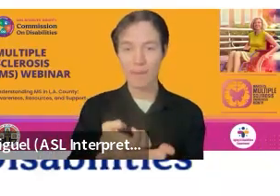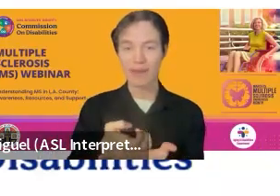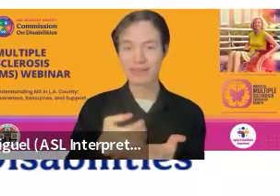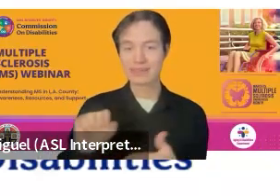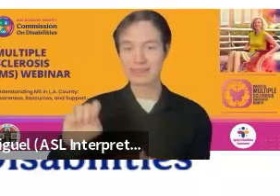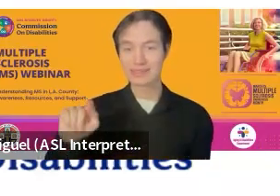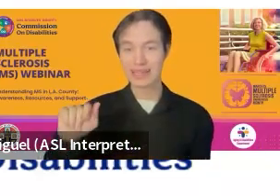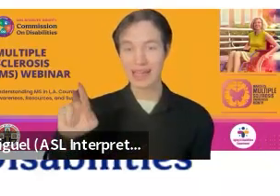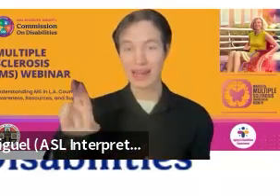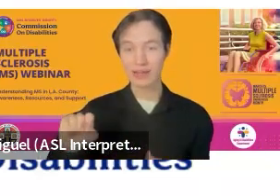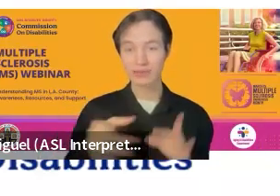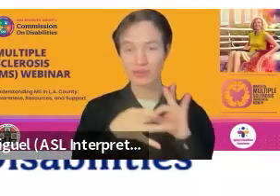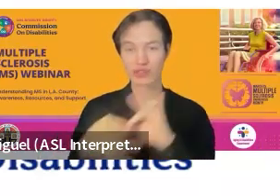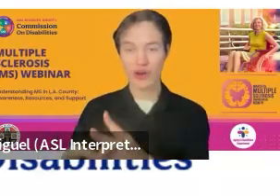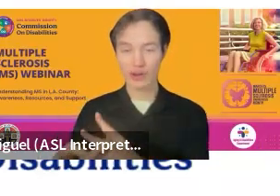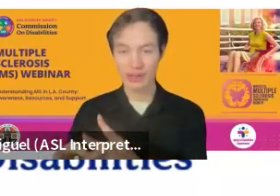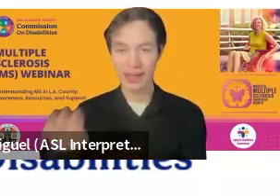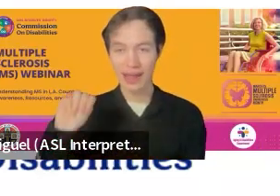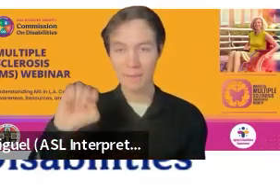in MS. Welcome, Dr. Guerrero.